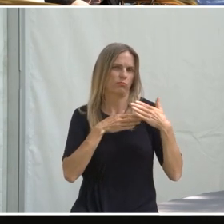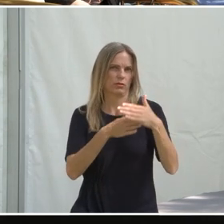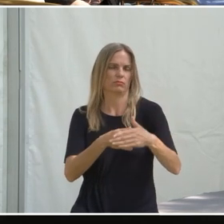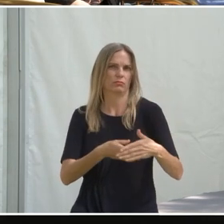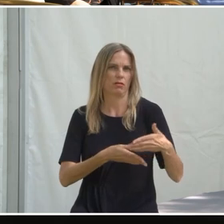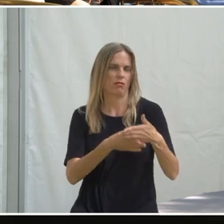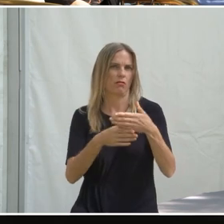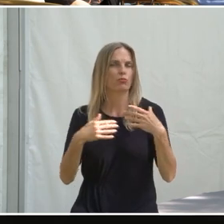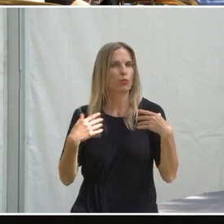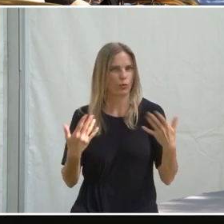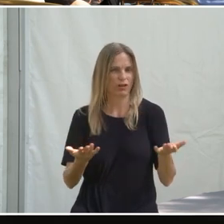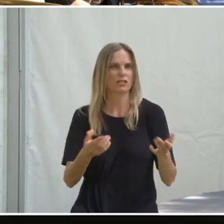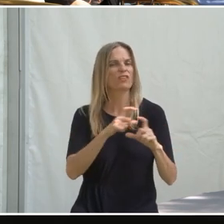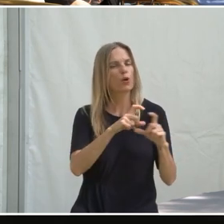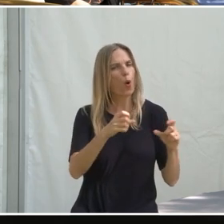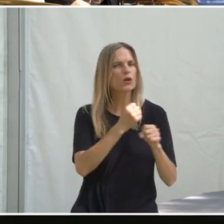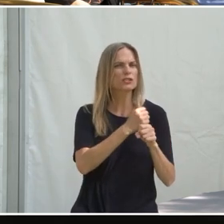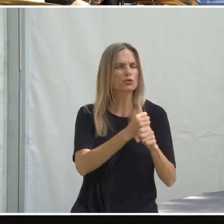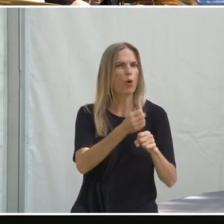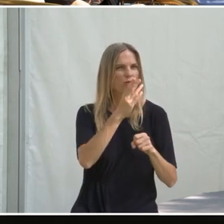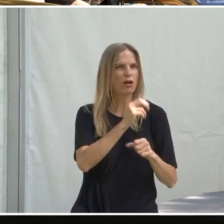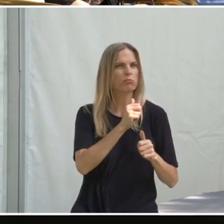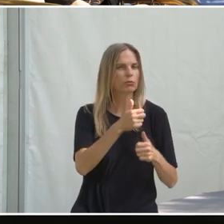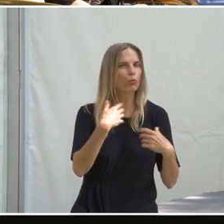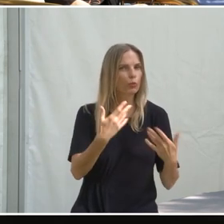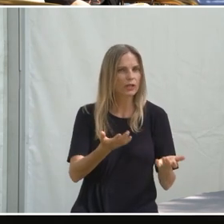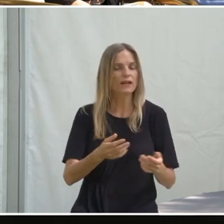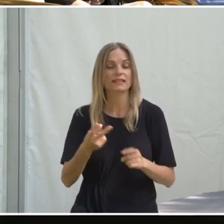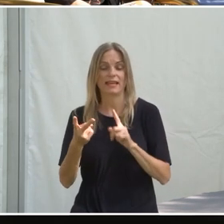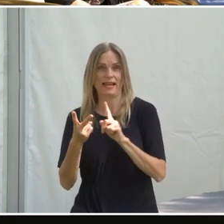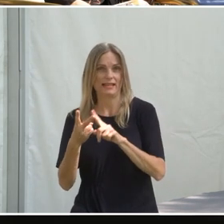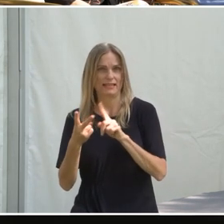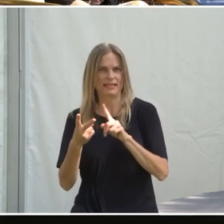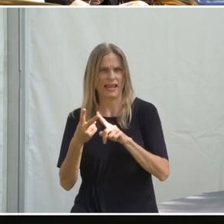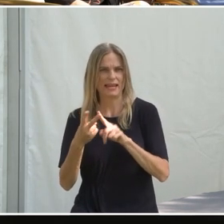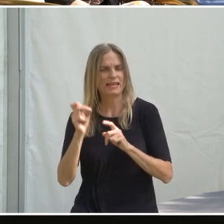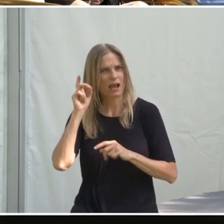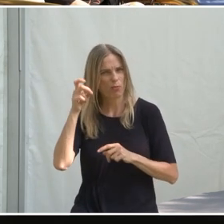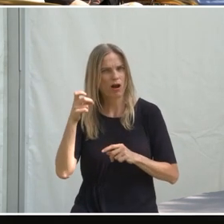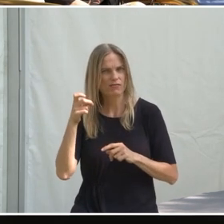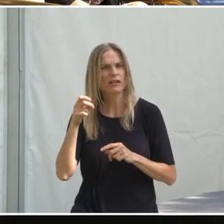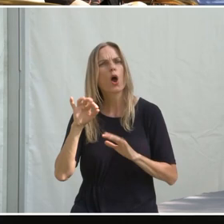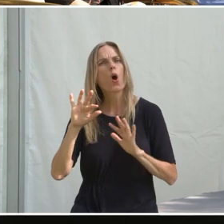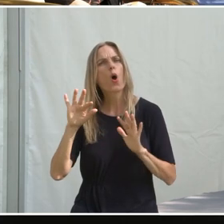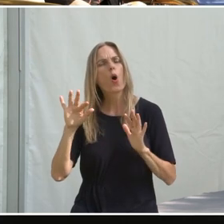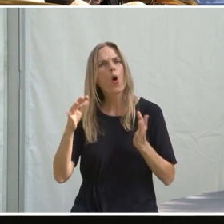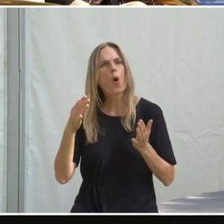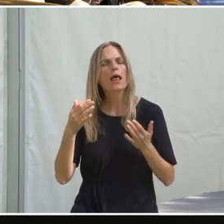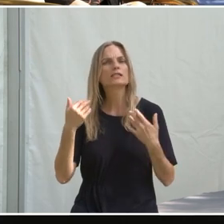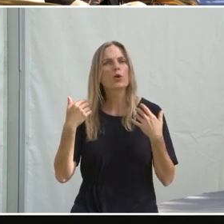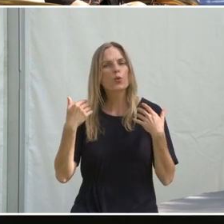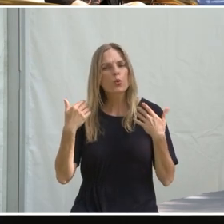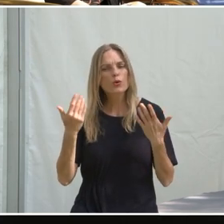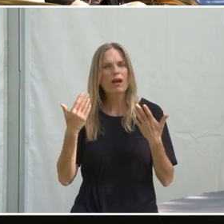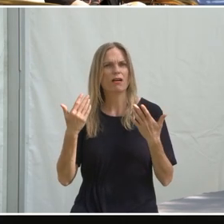how can we do some of the important work there, and then secondly, which I think is a really relevant point, how do we identify and spot and reach out to those